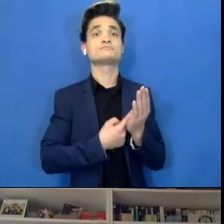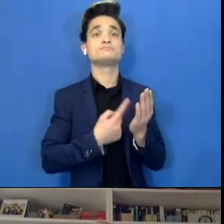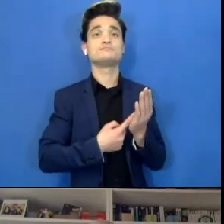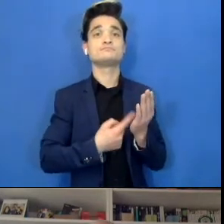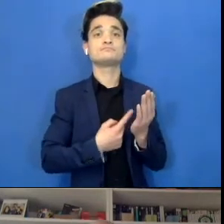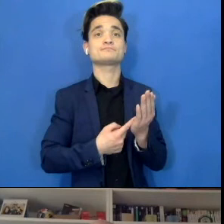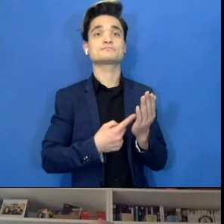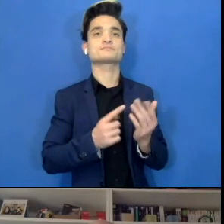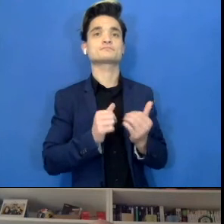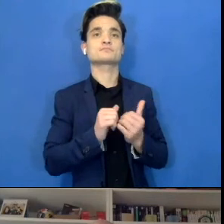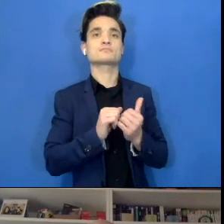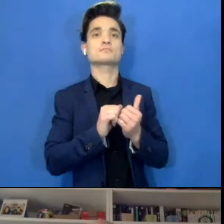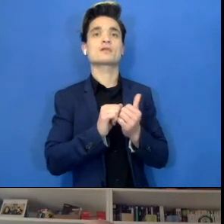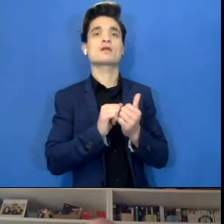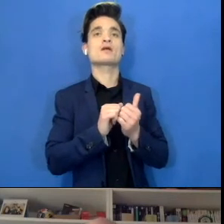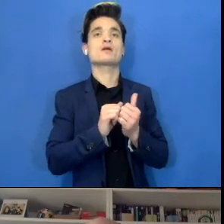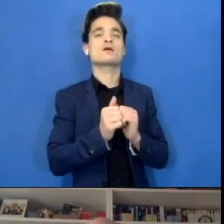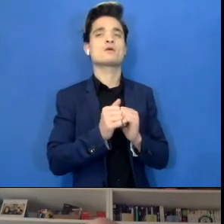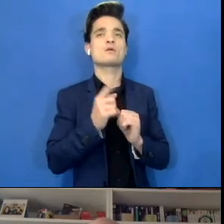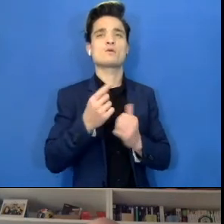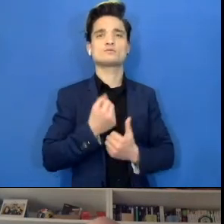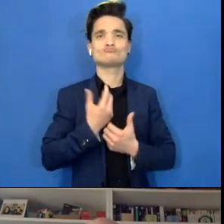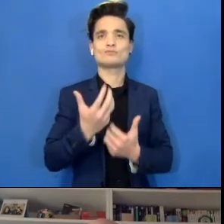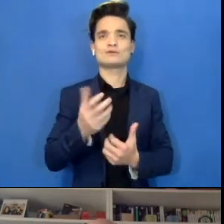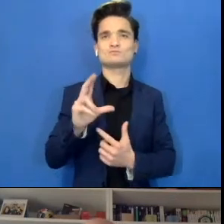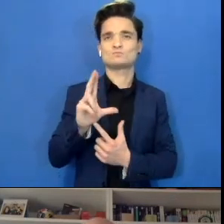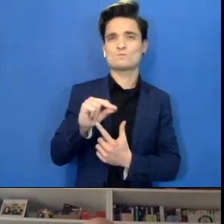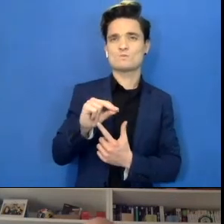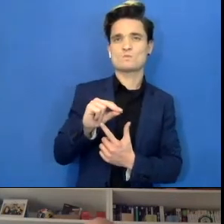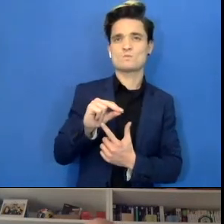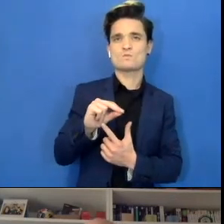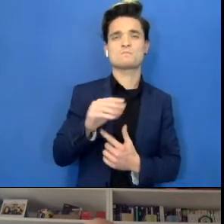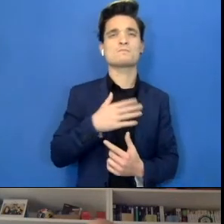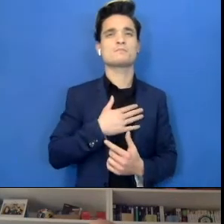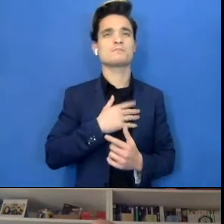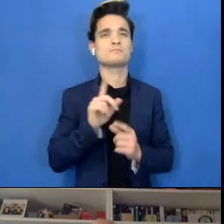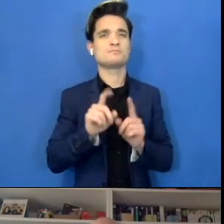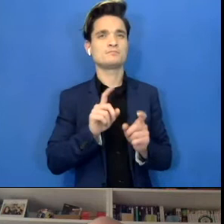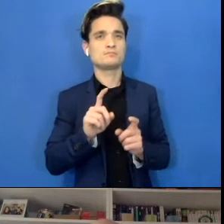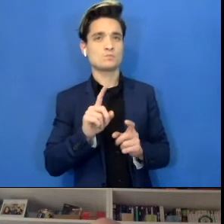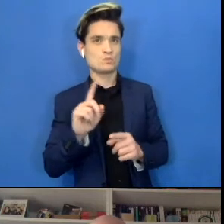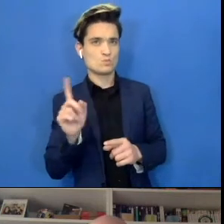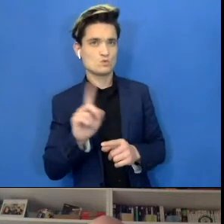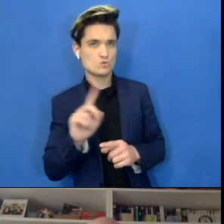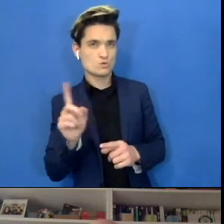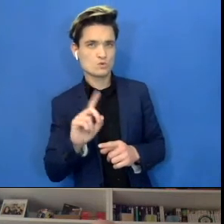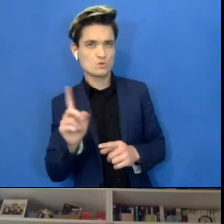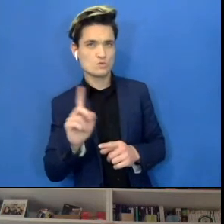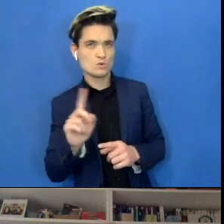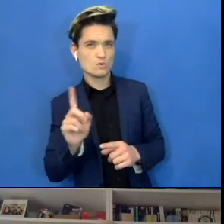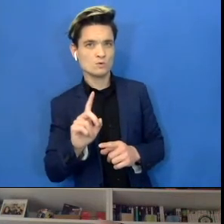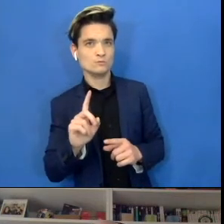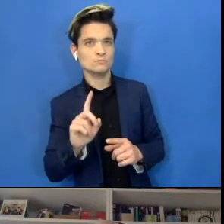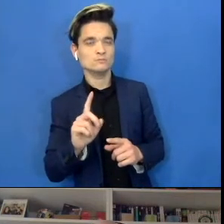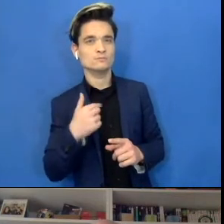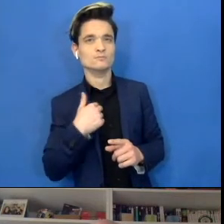is, where do I put the no? Is it a no of the character, or do I have it? I feel a no as